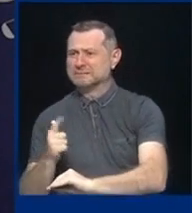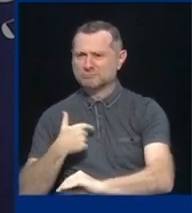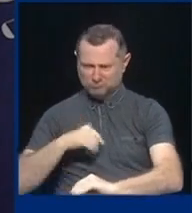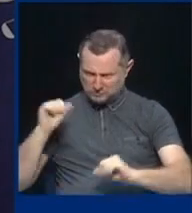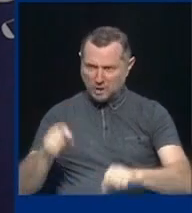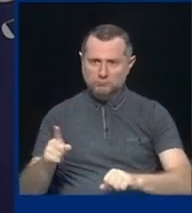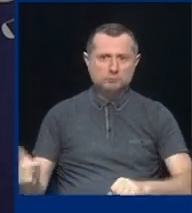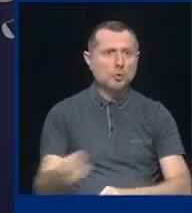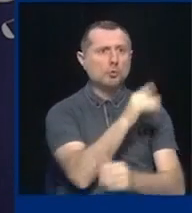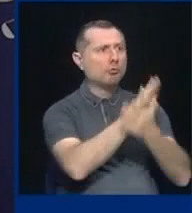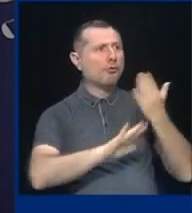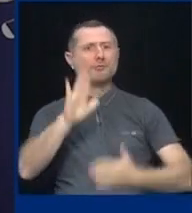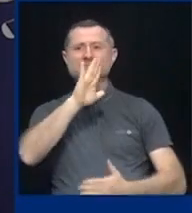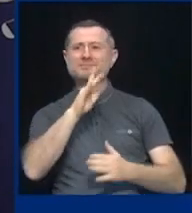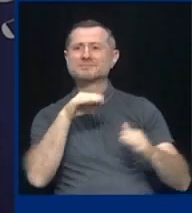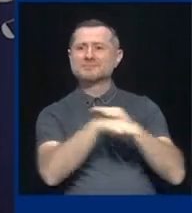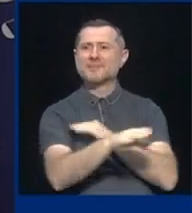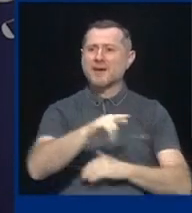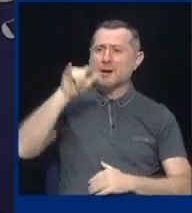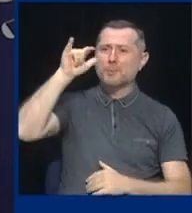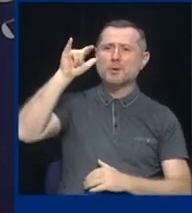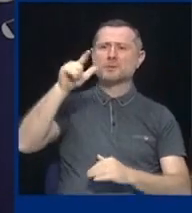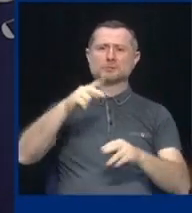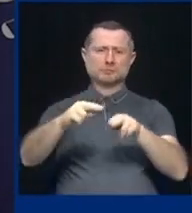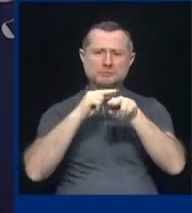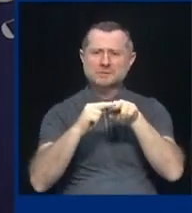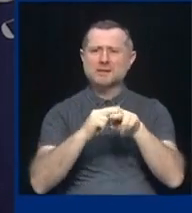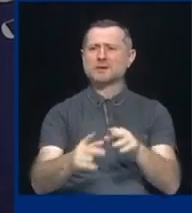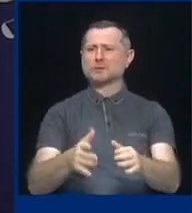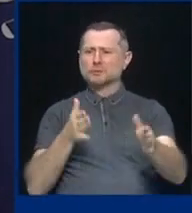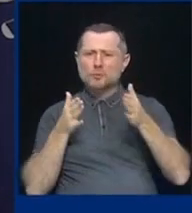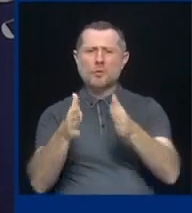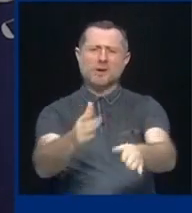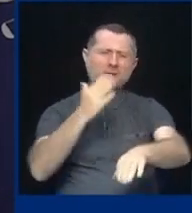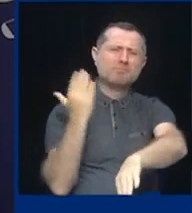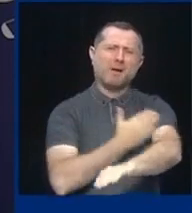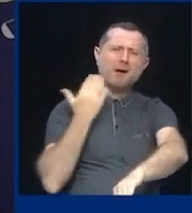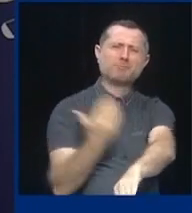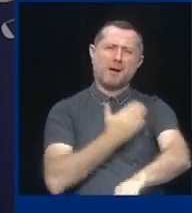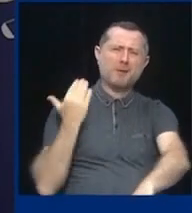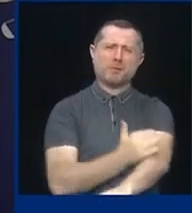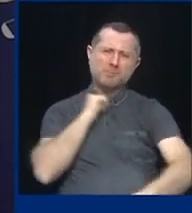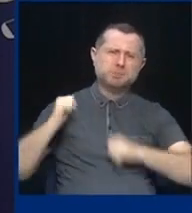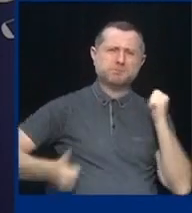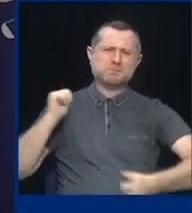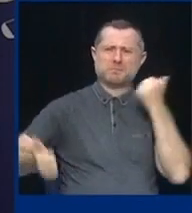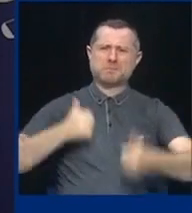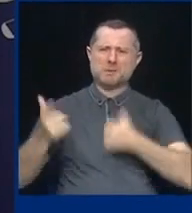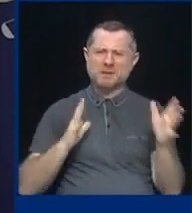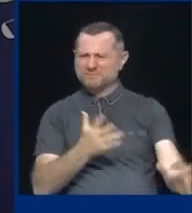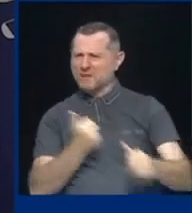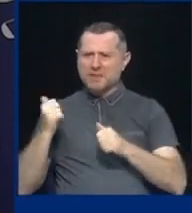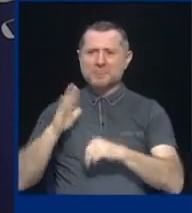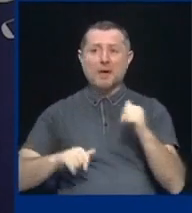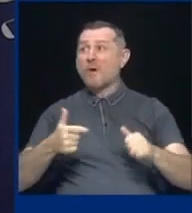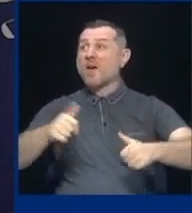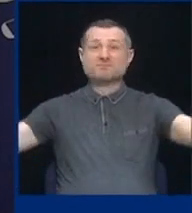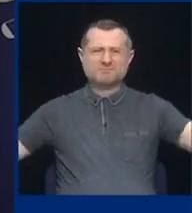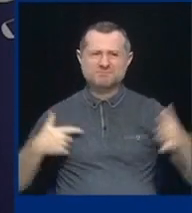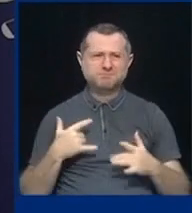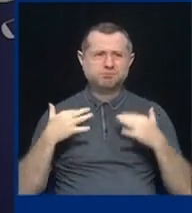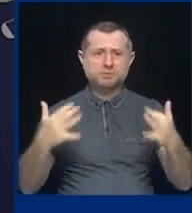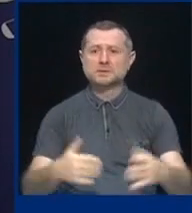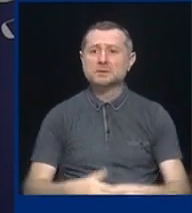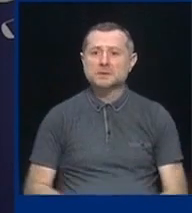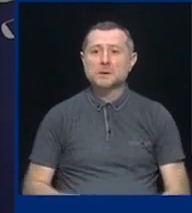have built new airports, rail, transit, roads all across this state, faster and better than ever before. And more